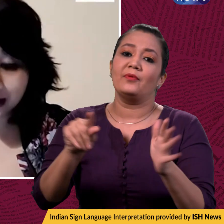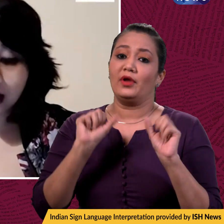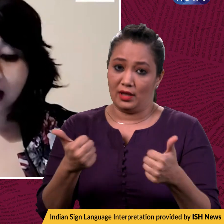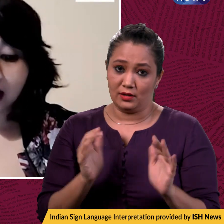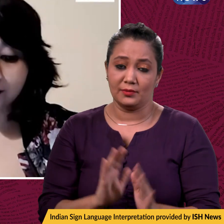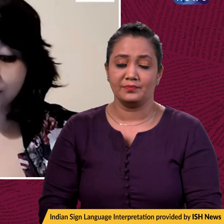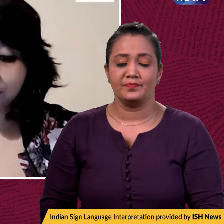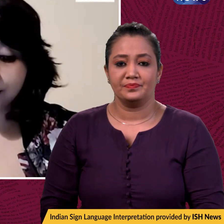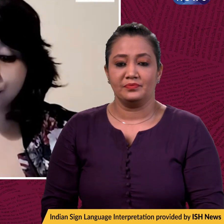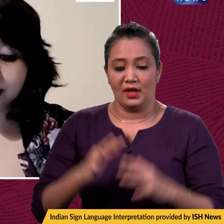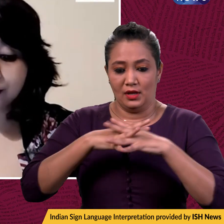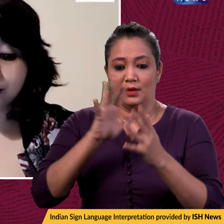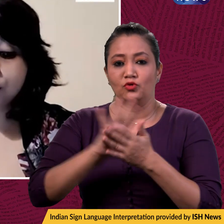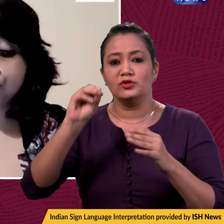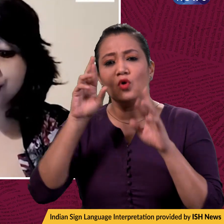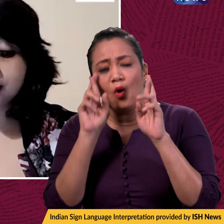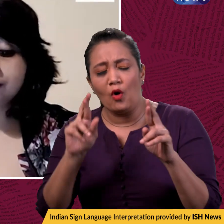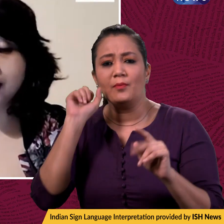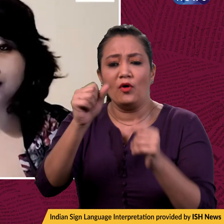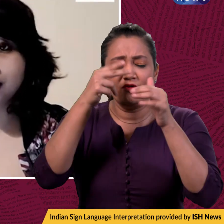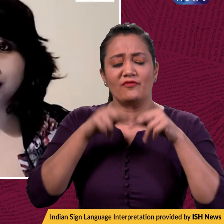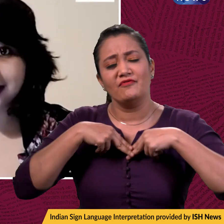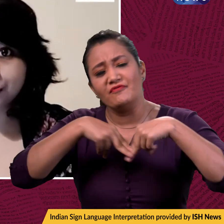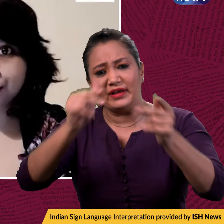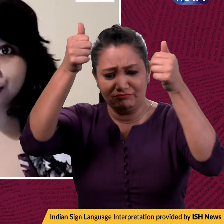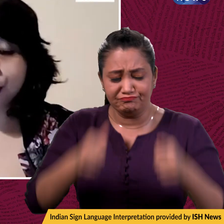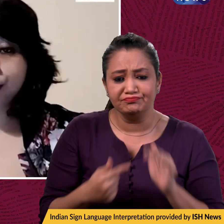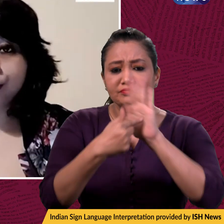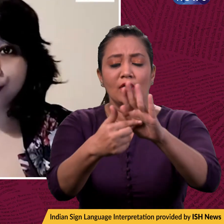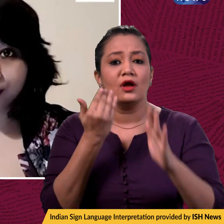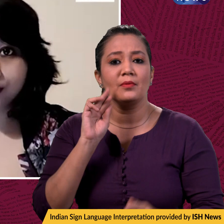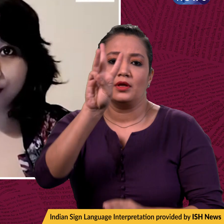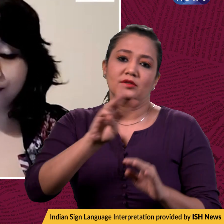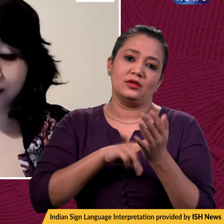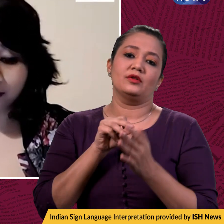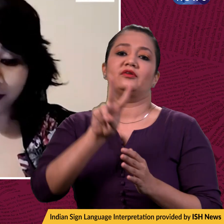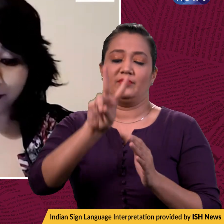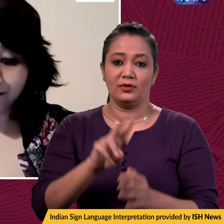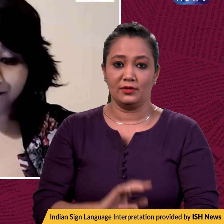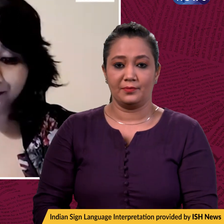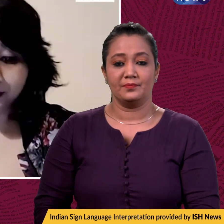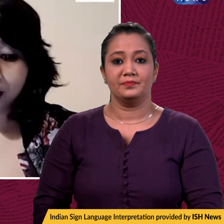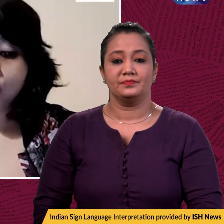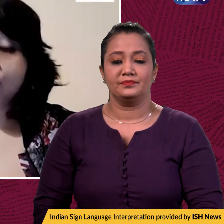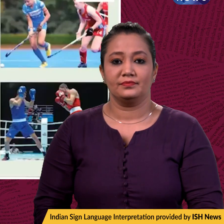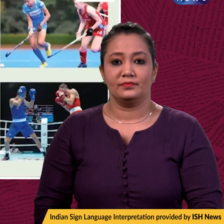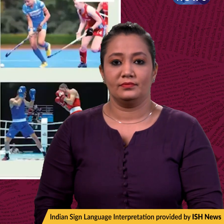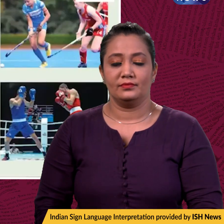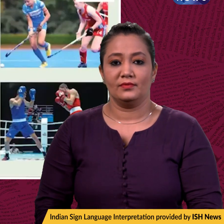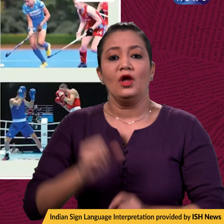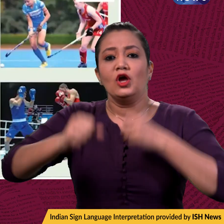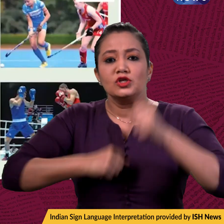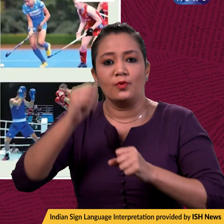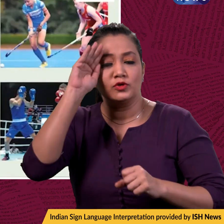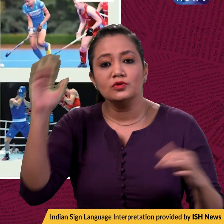usage listing. The WHO is expected to present its final assessment on the 3rd of November. On to